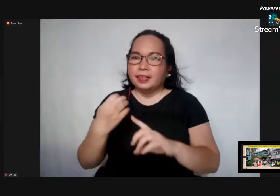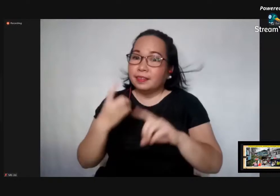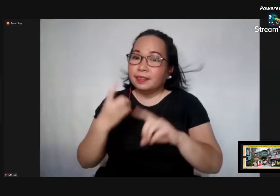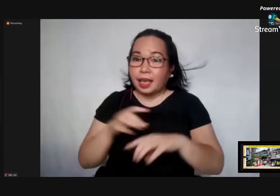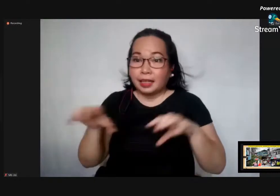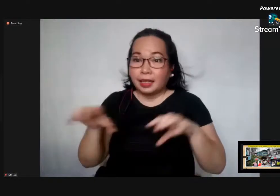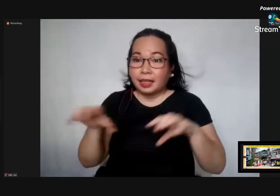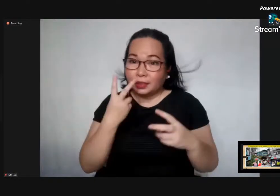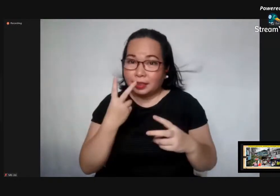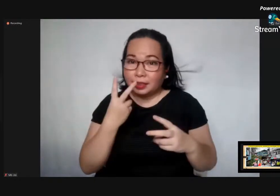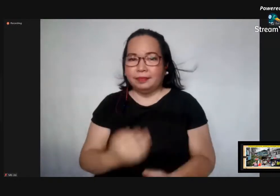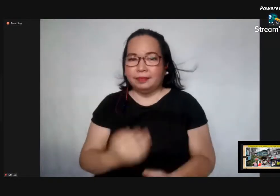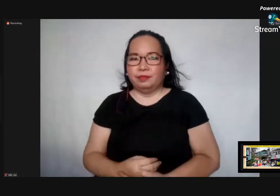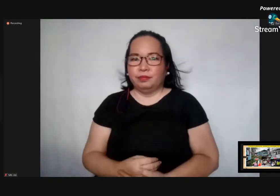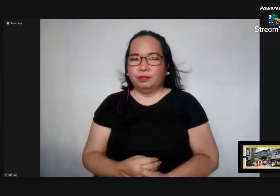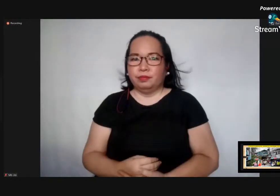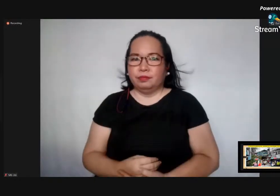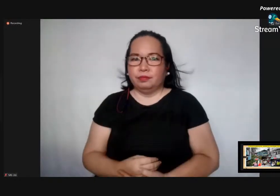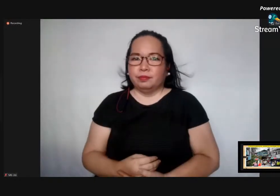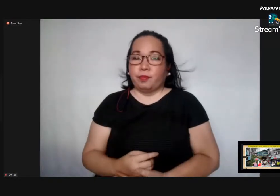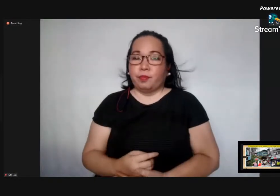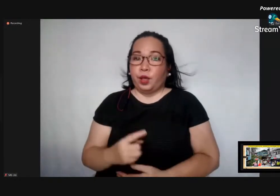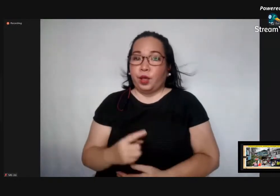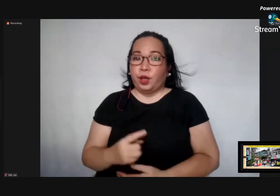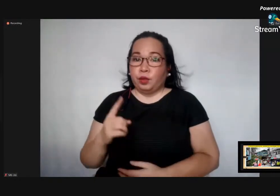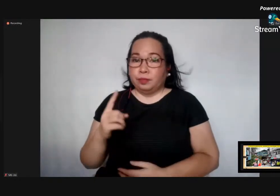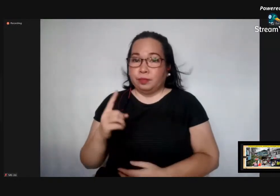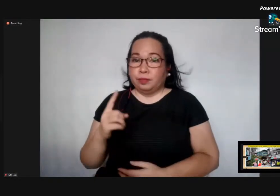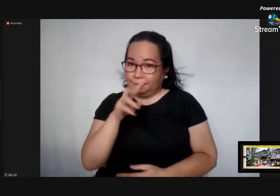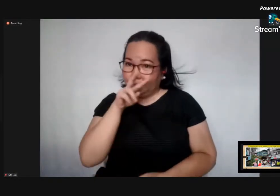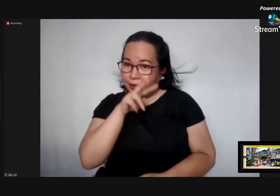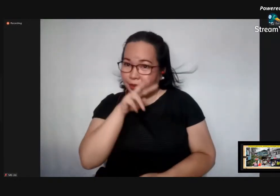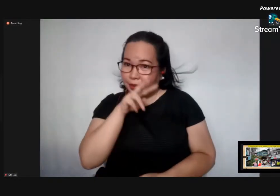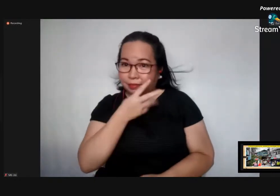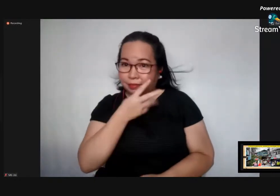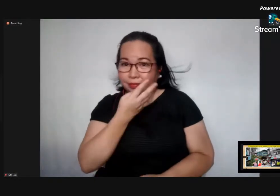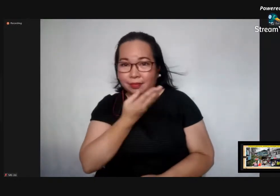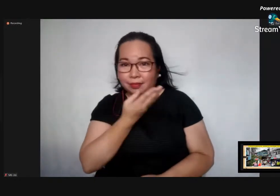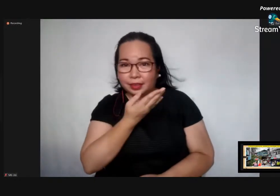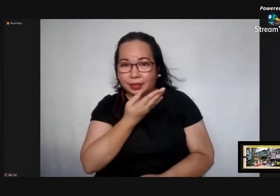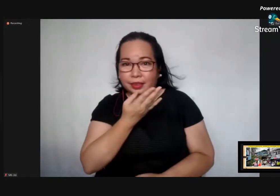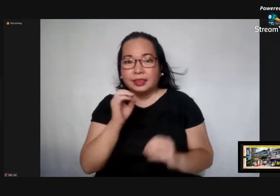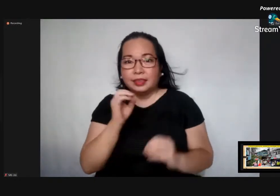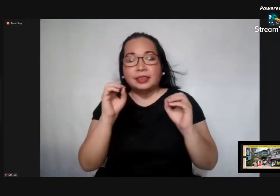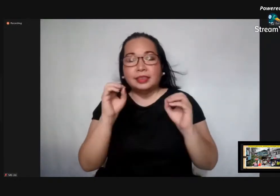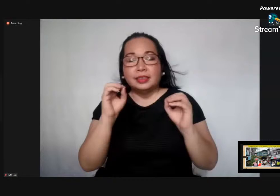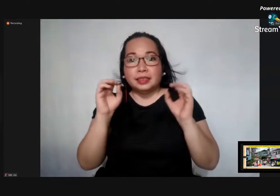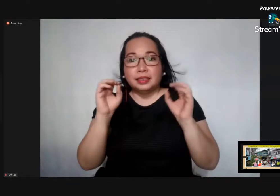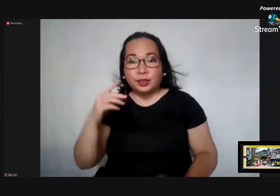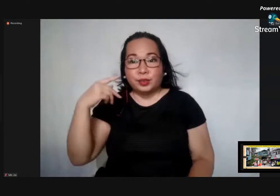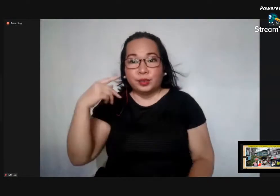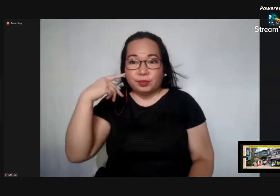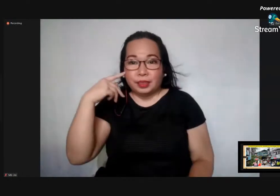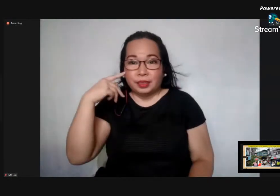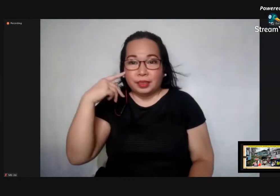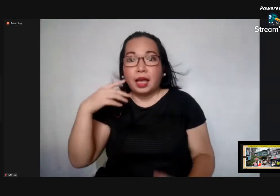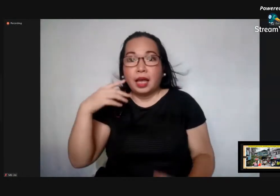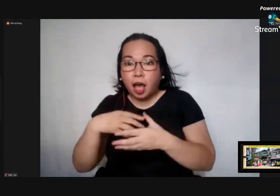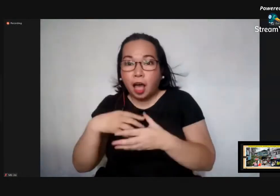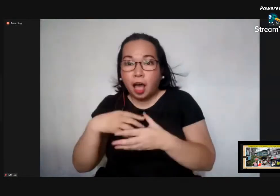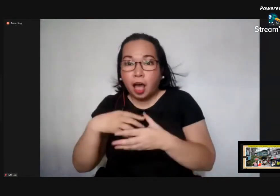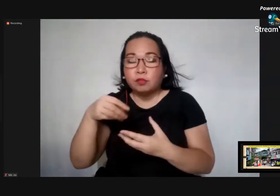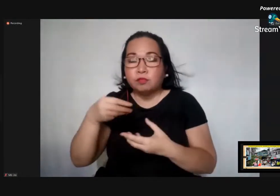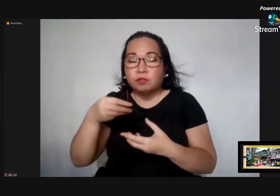So, ito sa unang kabanatang ito, si Tita ay lumabas sa community, distribute ng